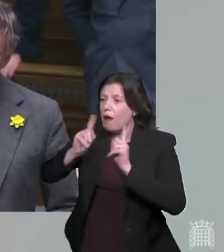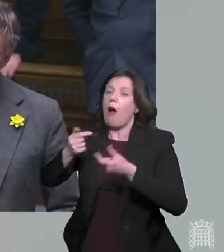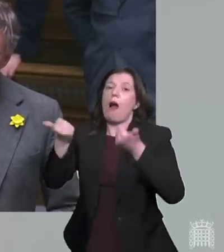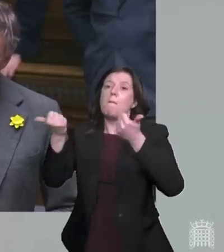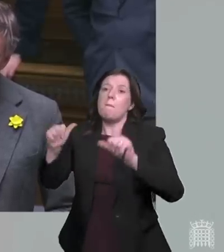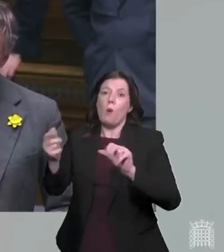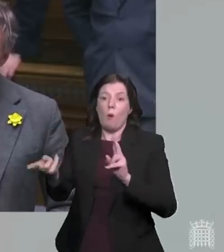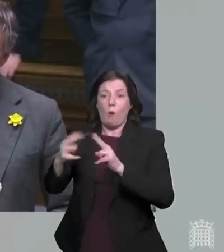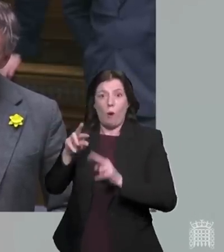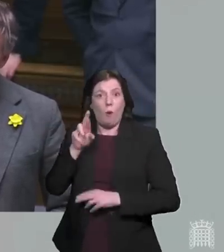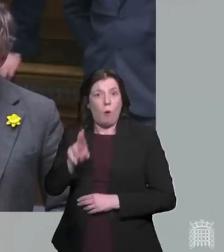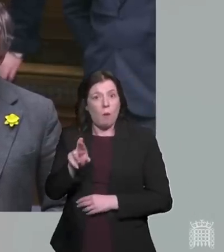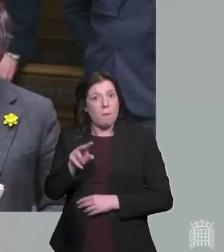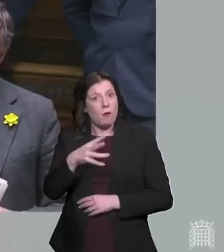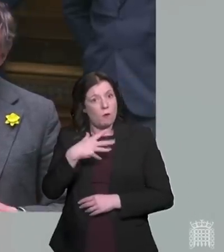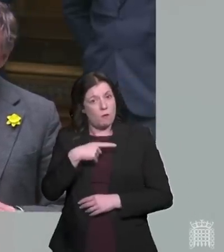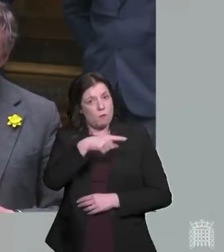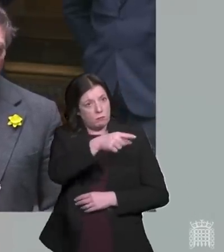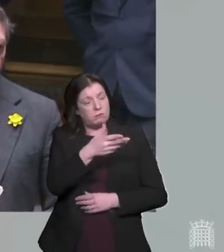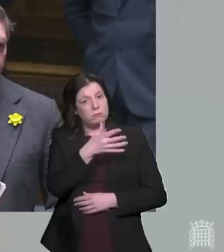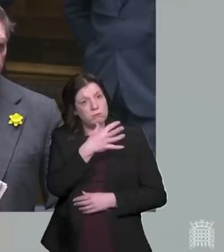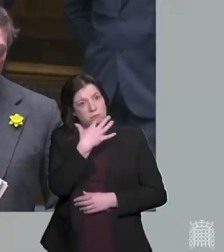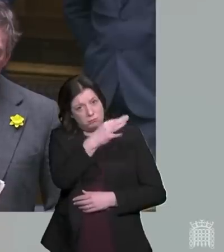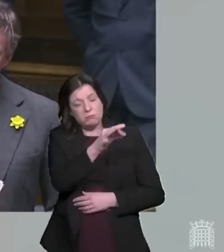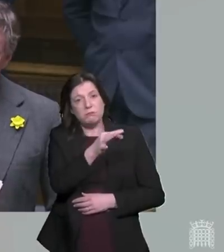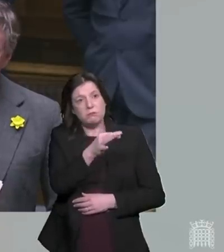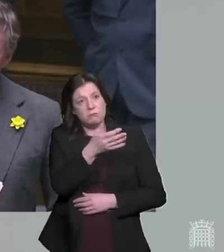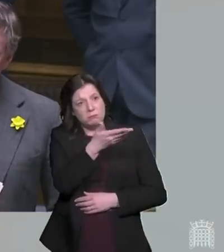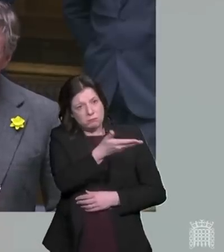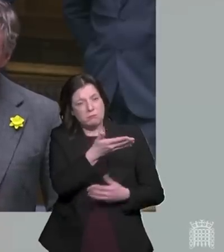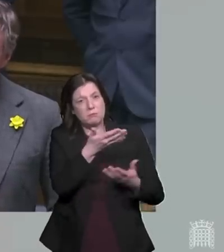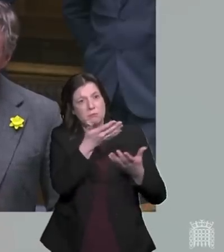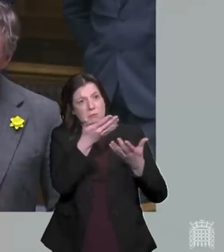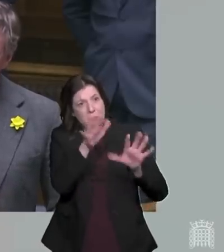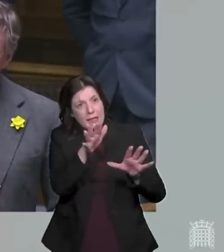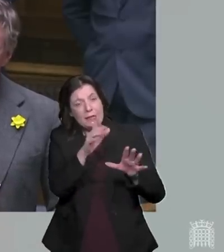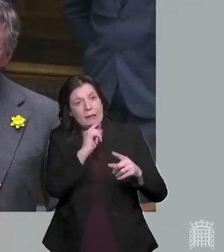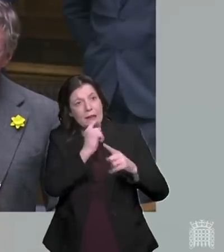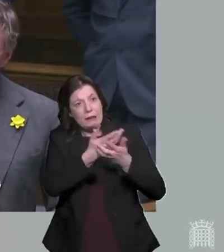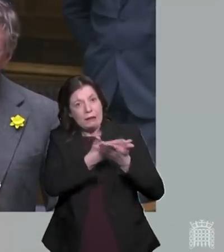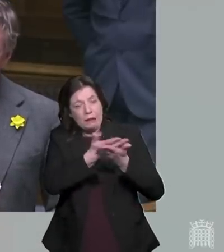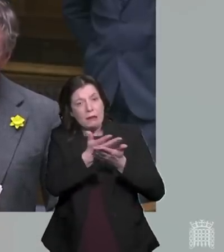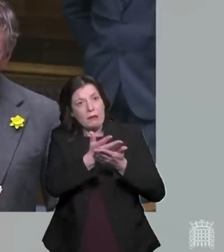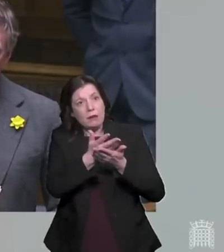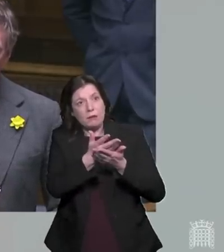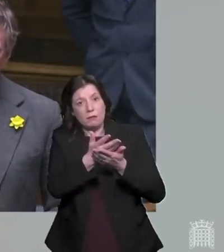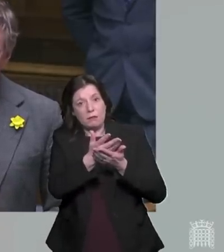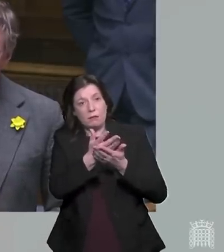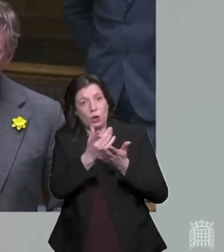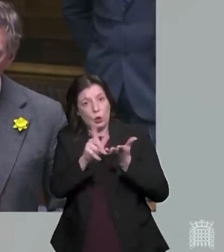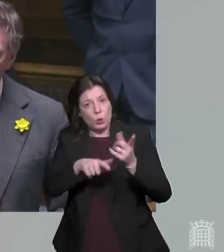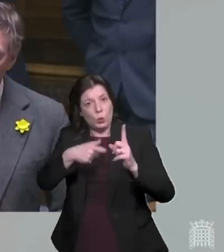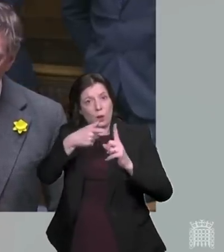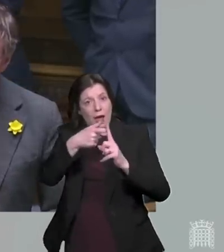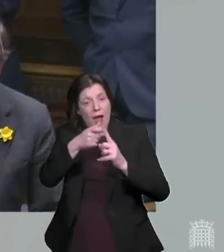my right honourable friend assure the House that he has commenced negotiations to resume an association for the